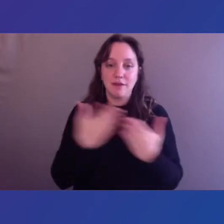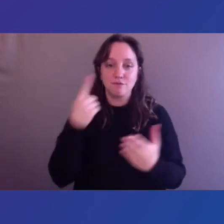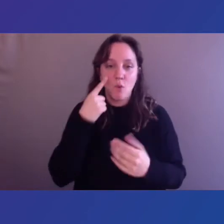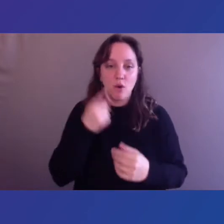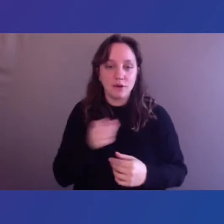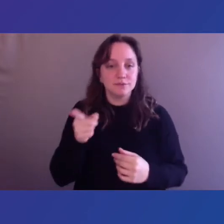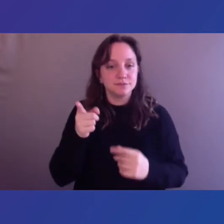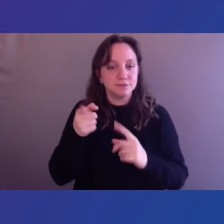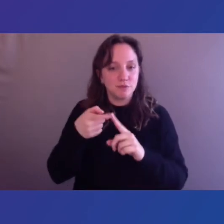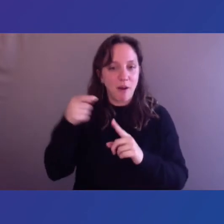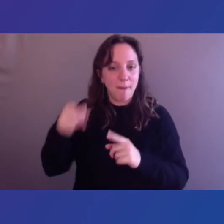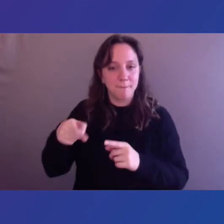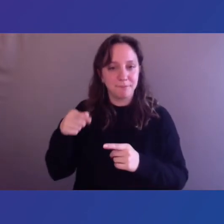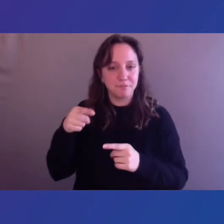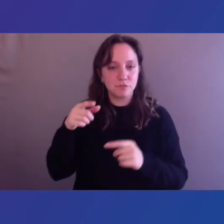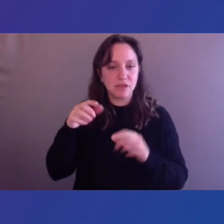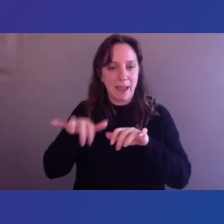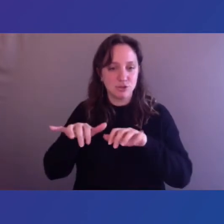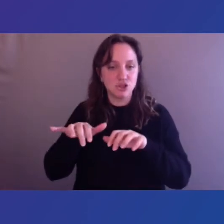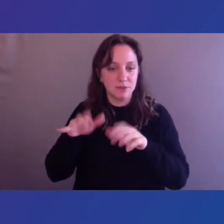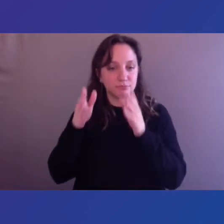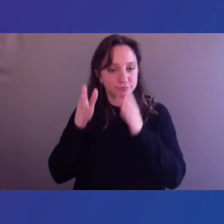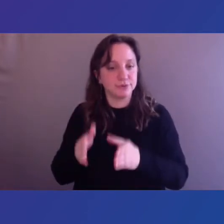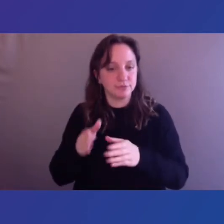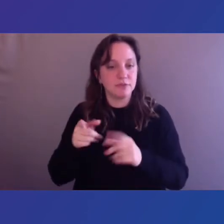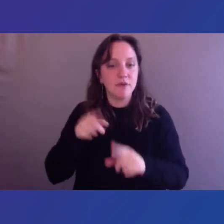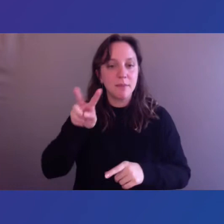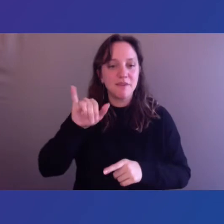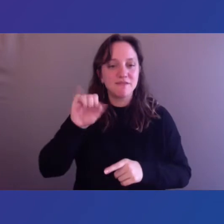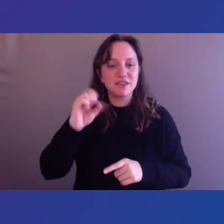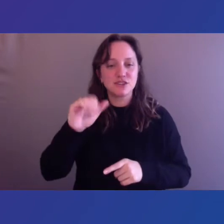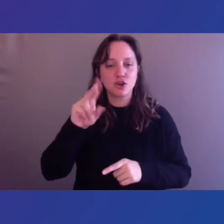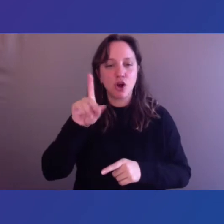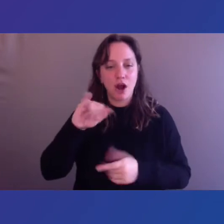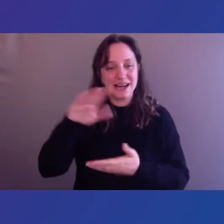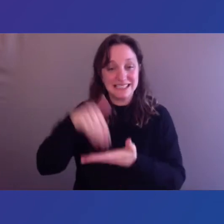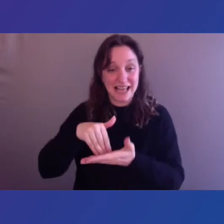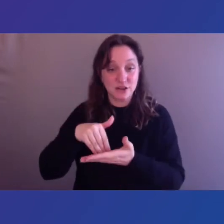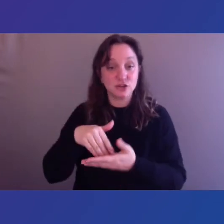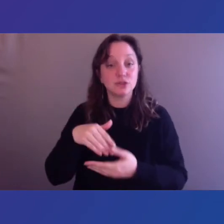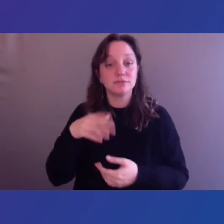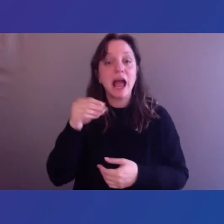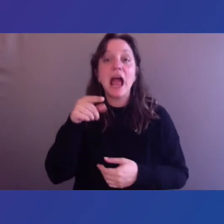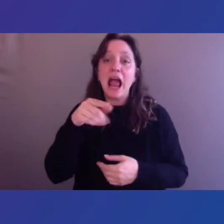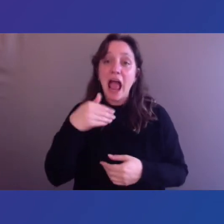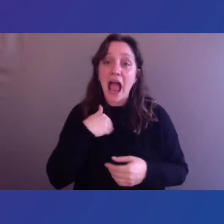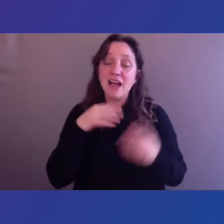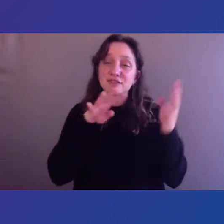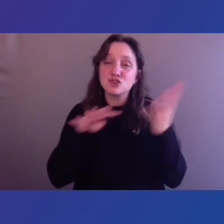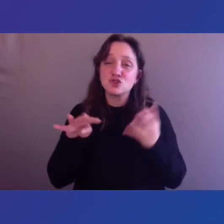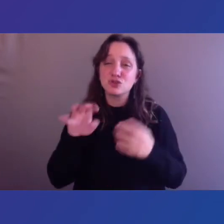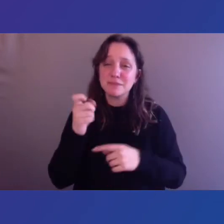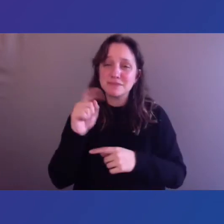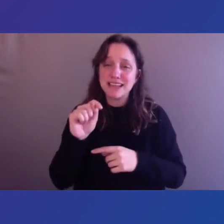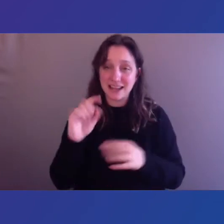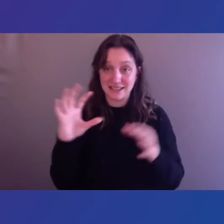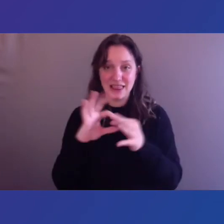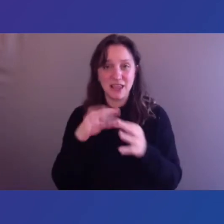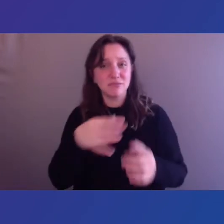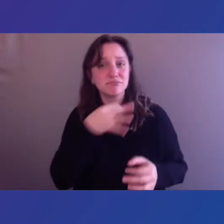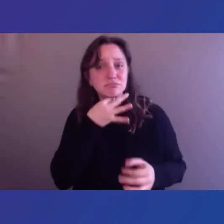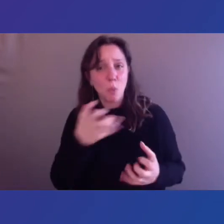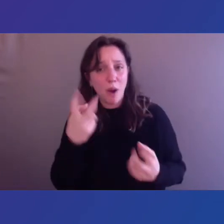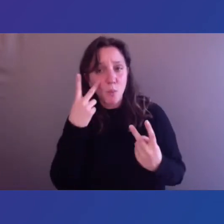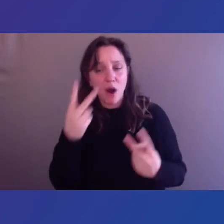A stream to text link will also be available and posted in the chat for further reference. Speaker information is